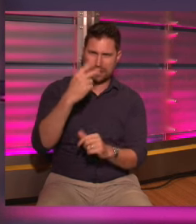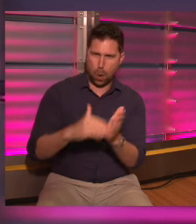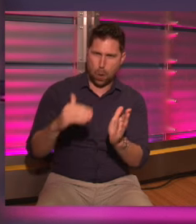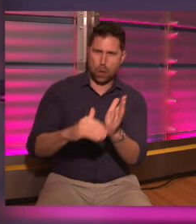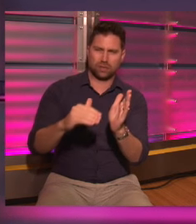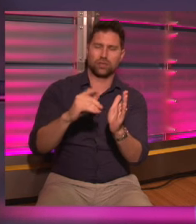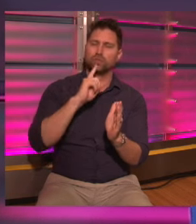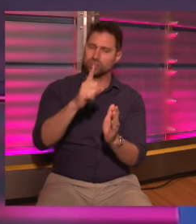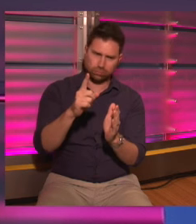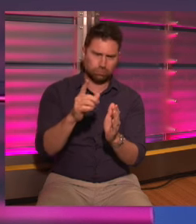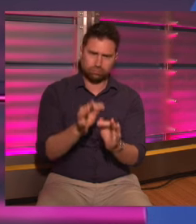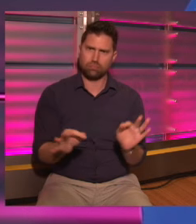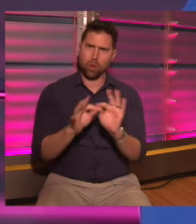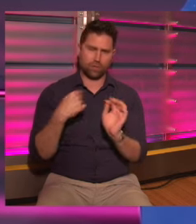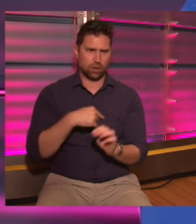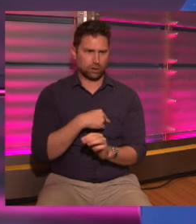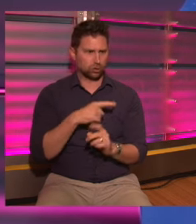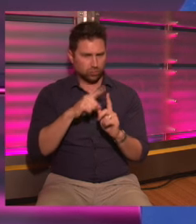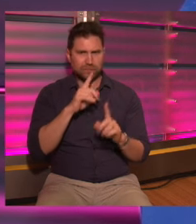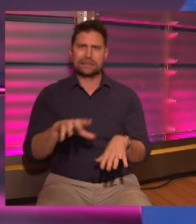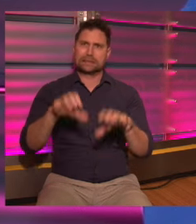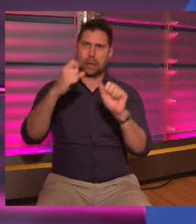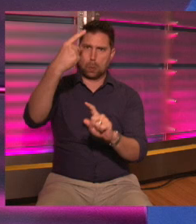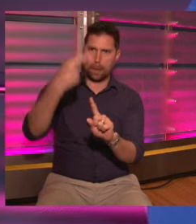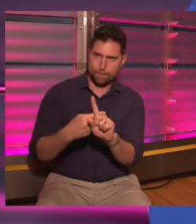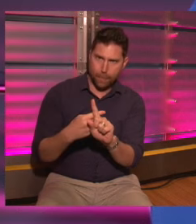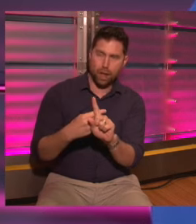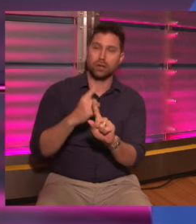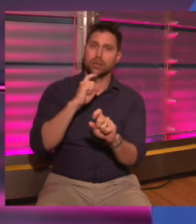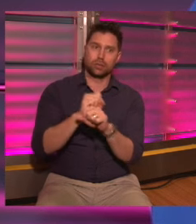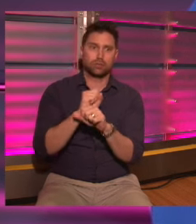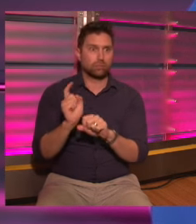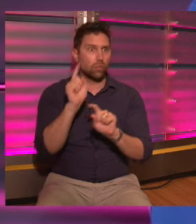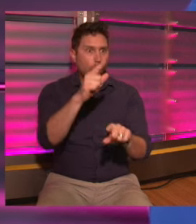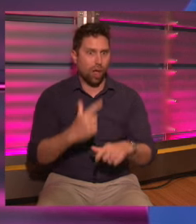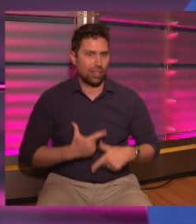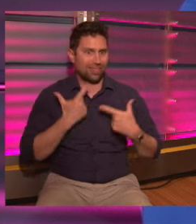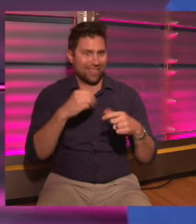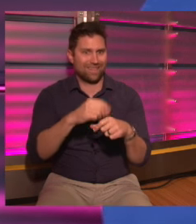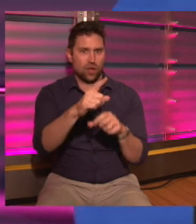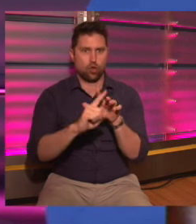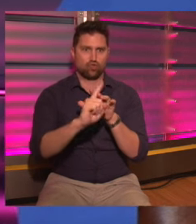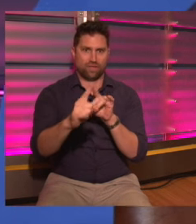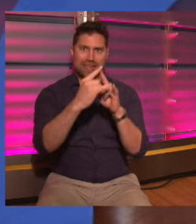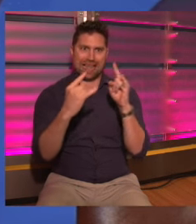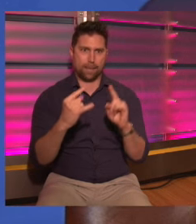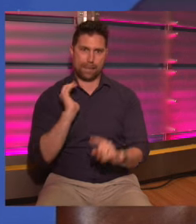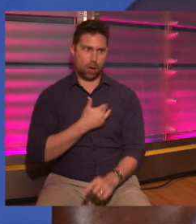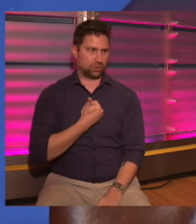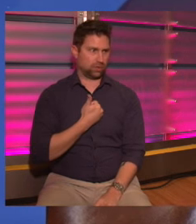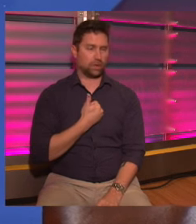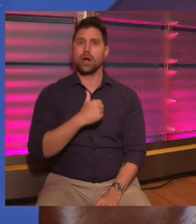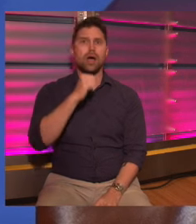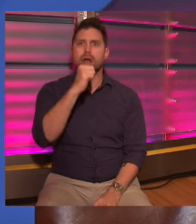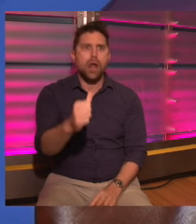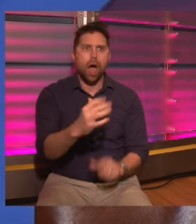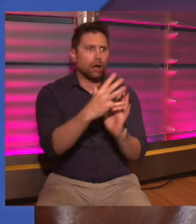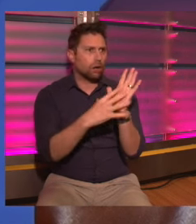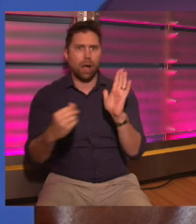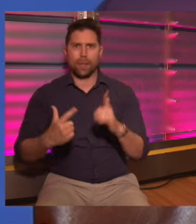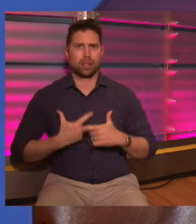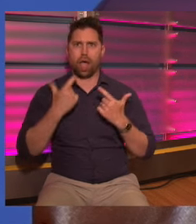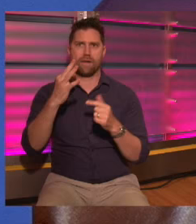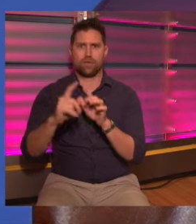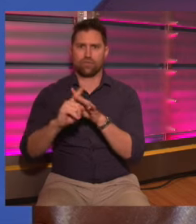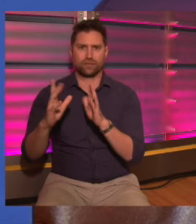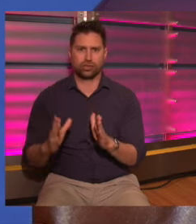us to actually take a month and go and actually live inside of a refugee camp ourselves, not to simulate the life of a refugee,